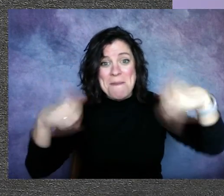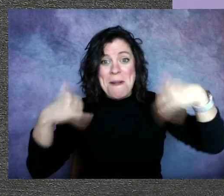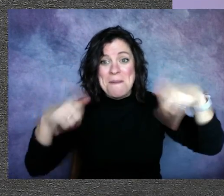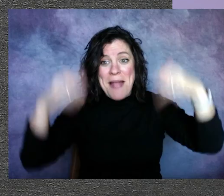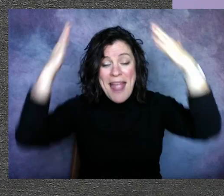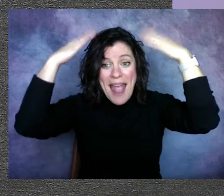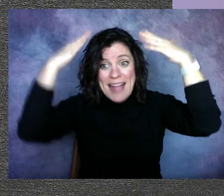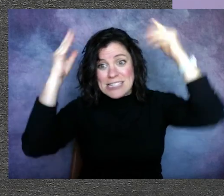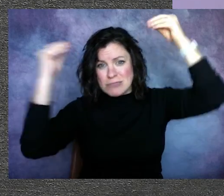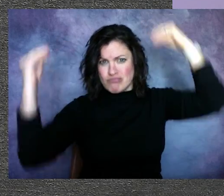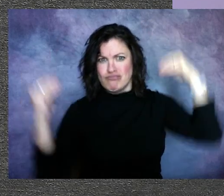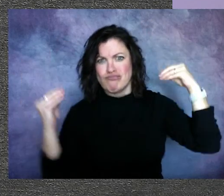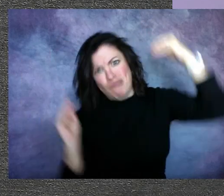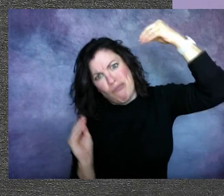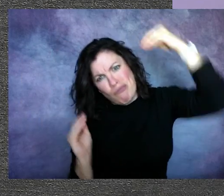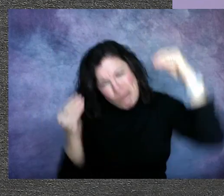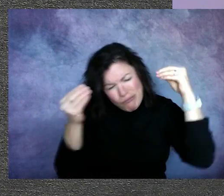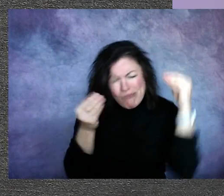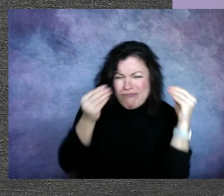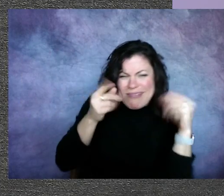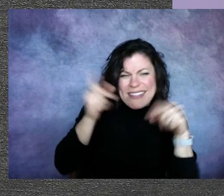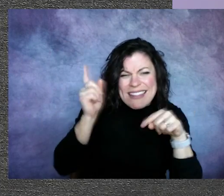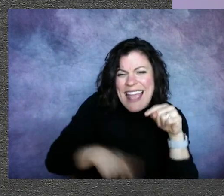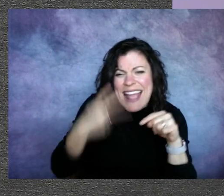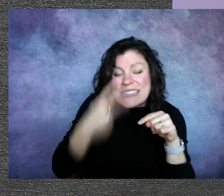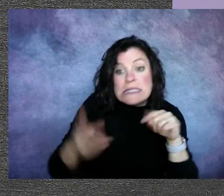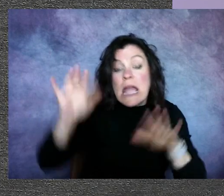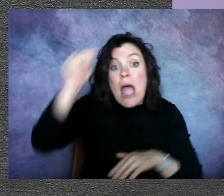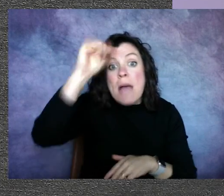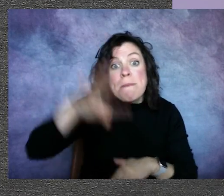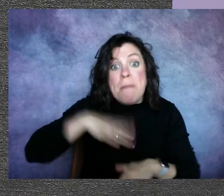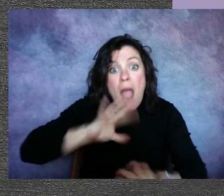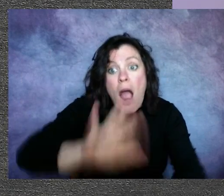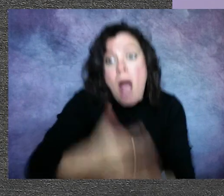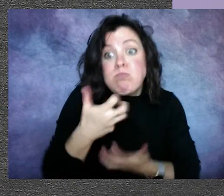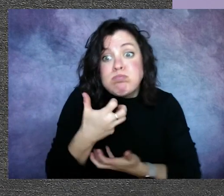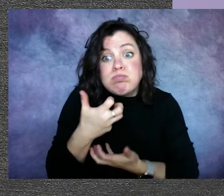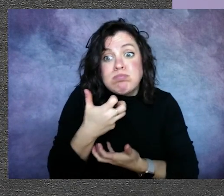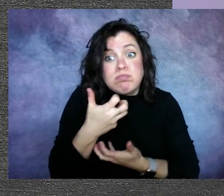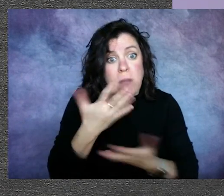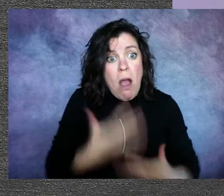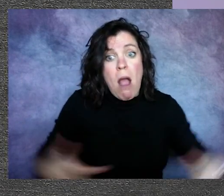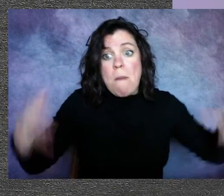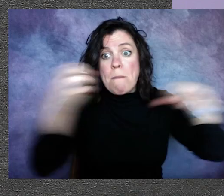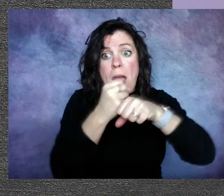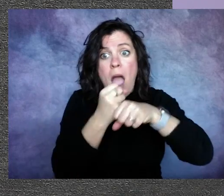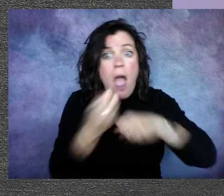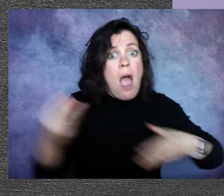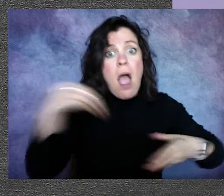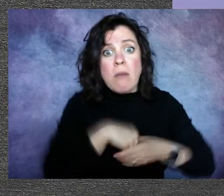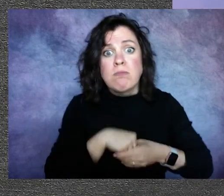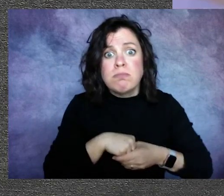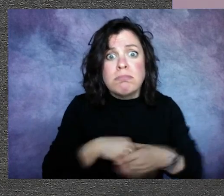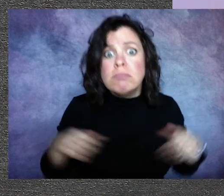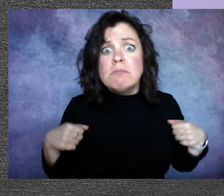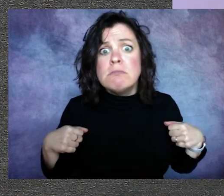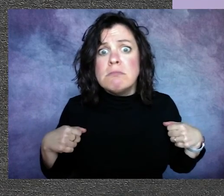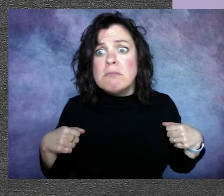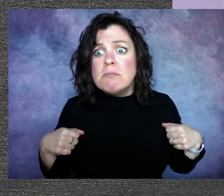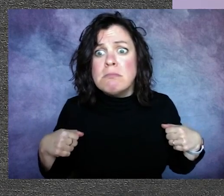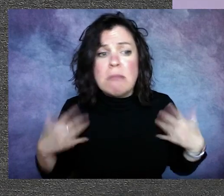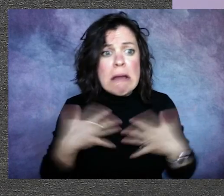The hat covered George's head. He couldn't see. The man picked him up quickly and popped him into a bag. George was caught.